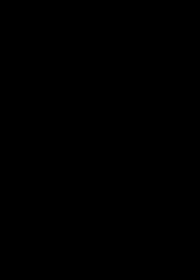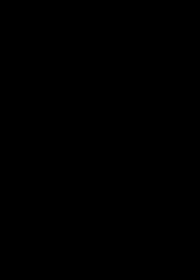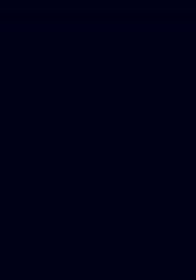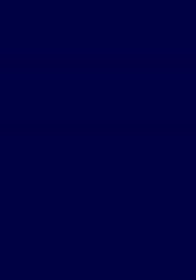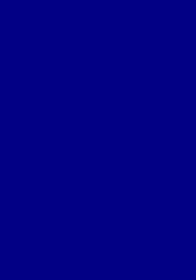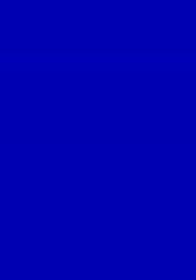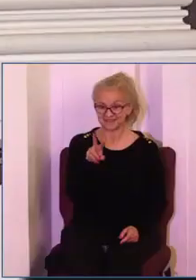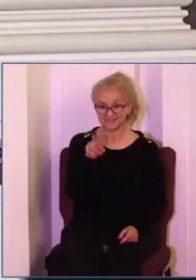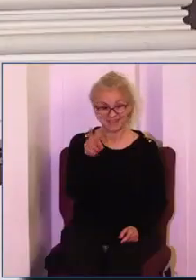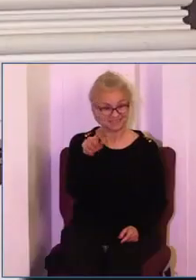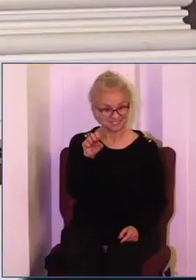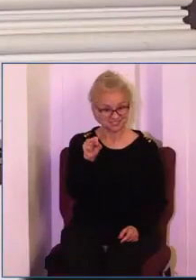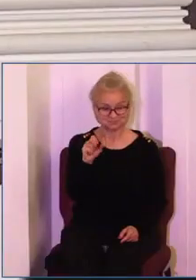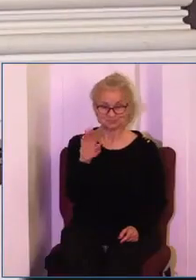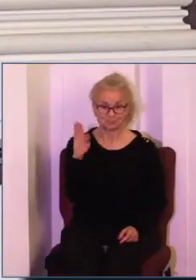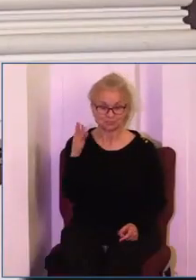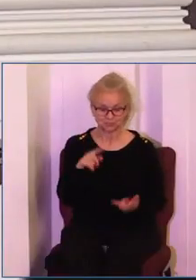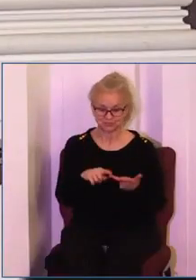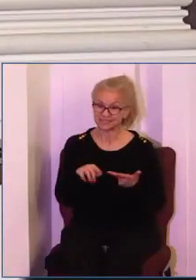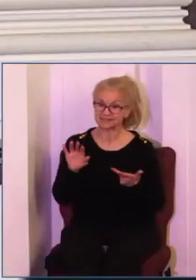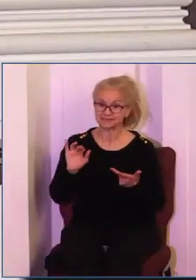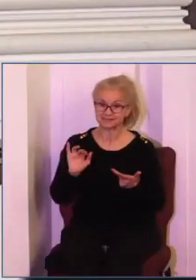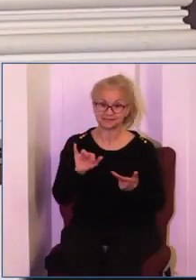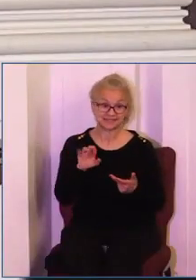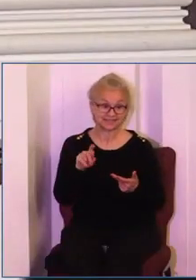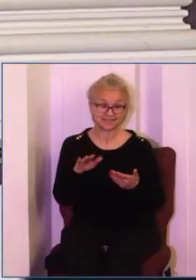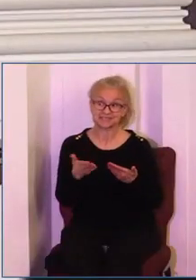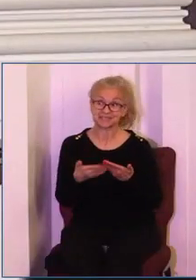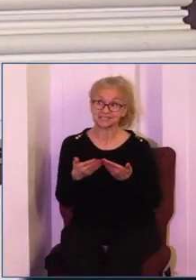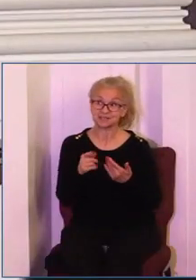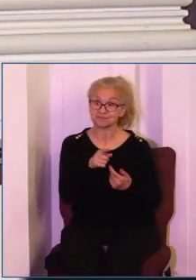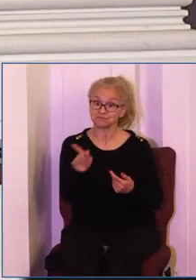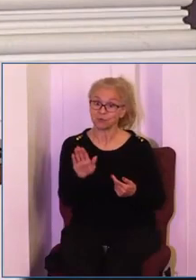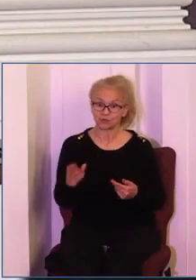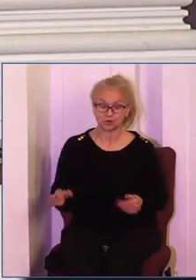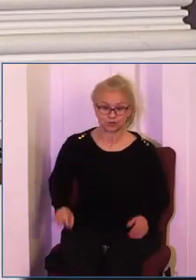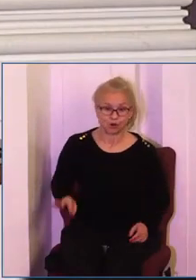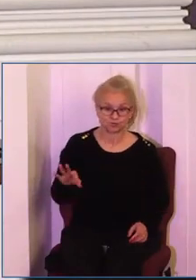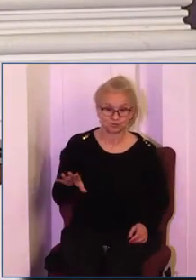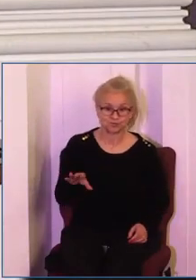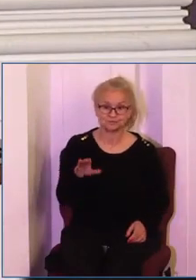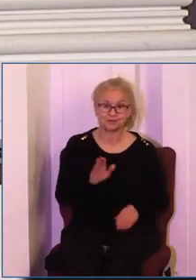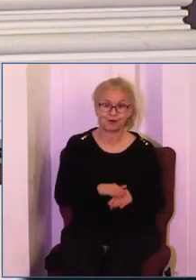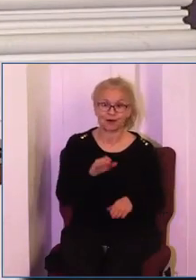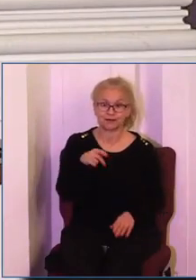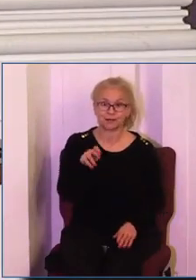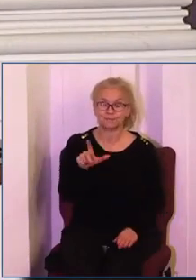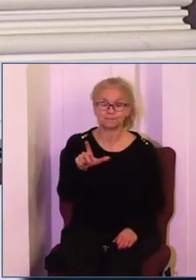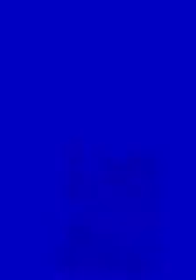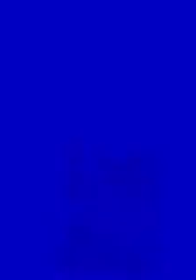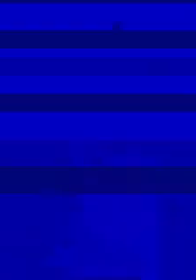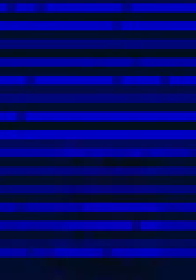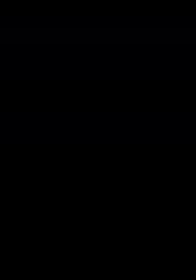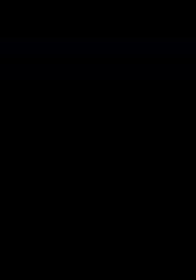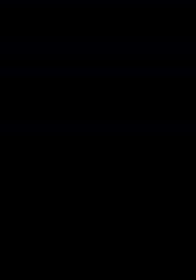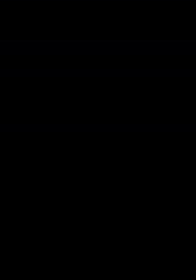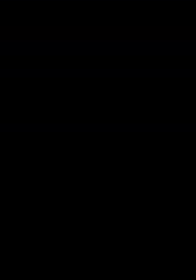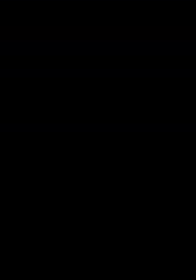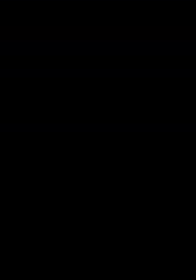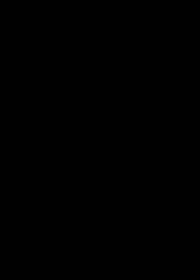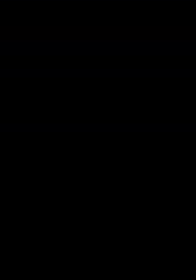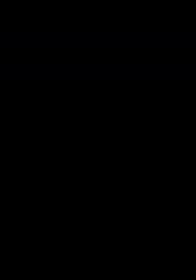are blue. It's easy for your contributions on PayPal, and for that, we thank